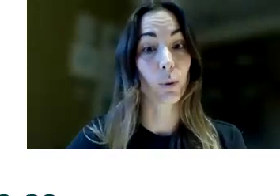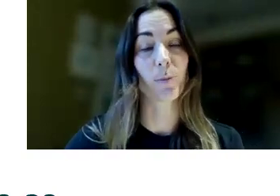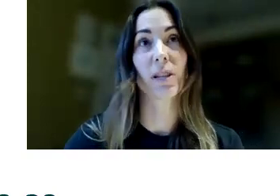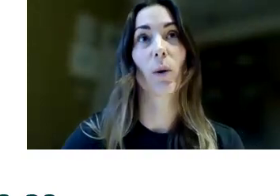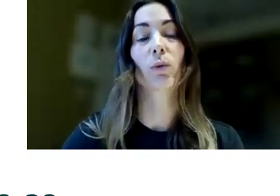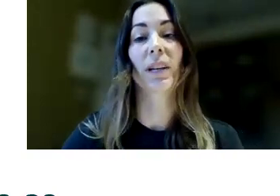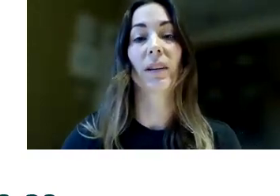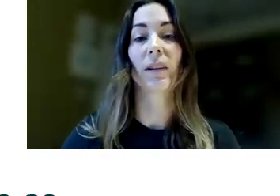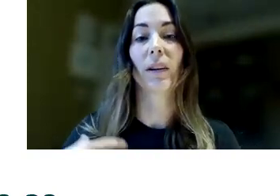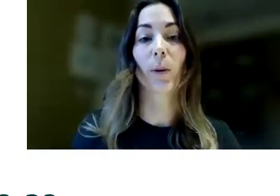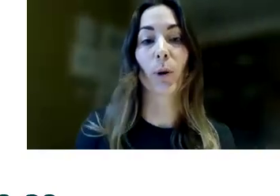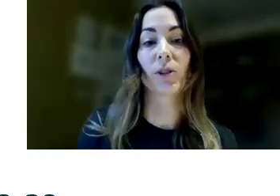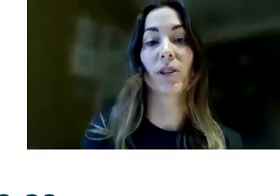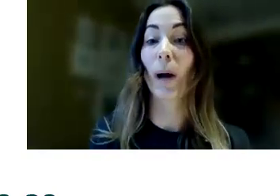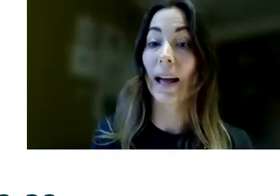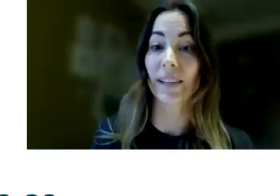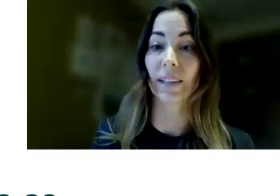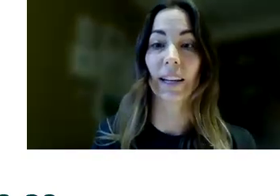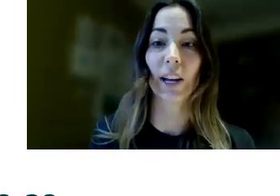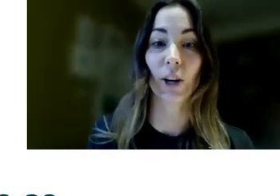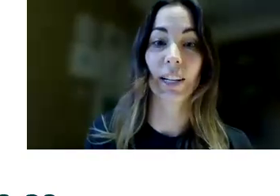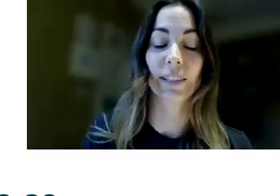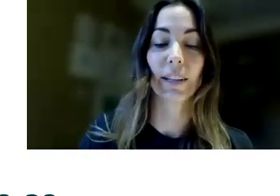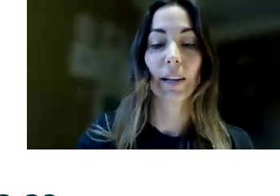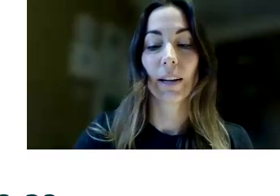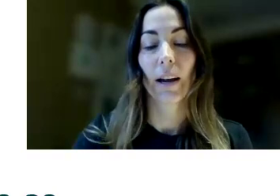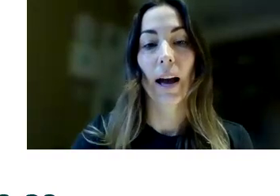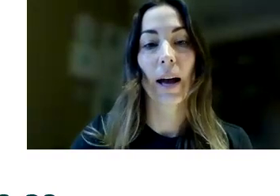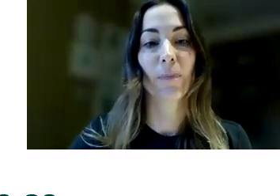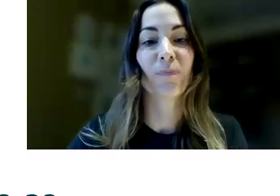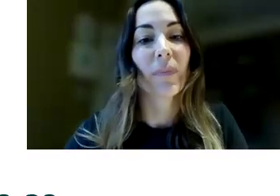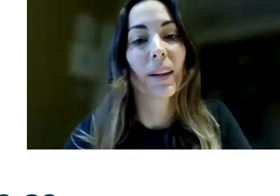subjective sound, which means only the person who has it can hear it.